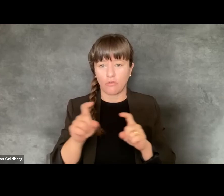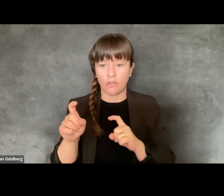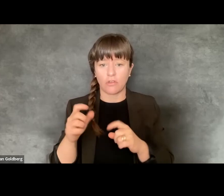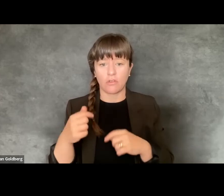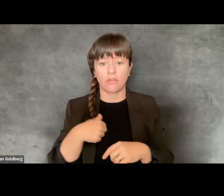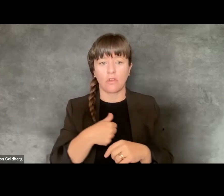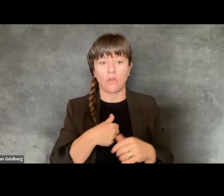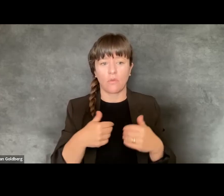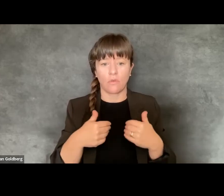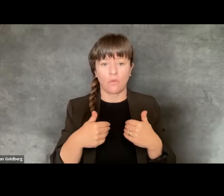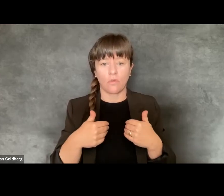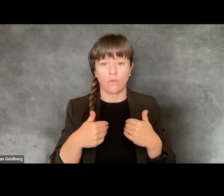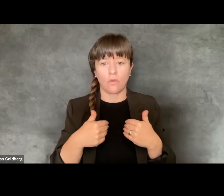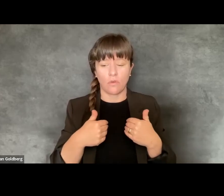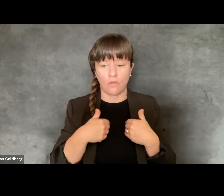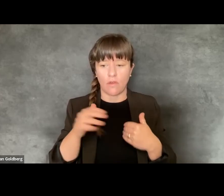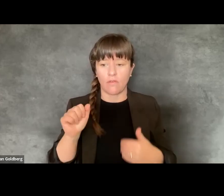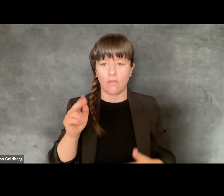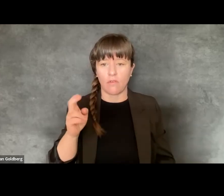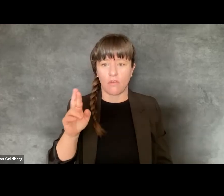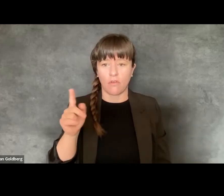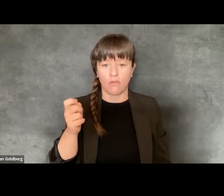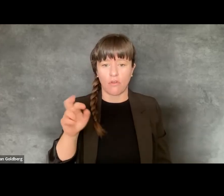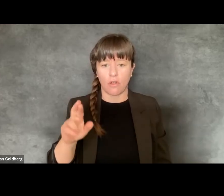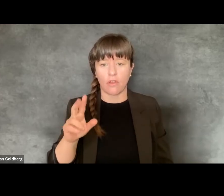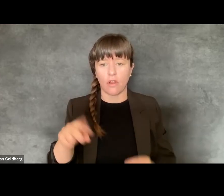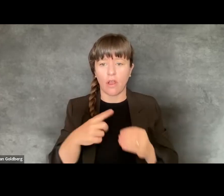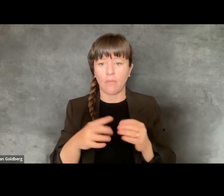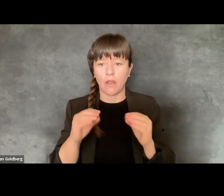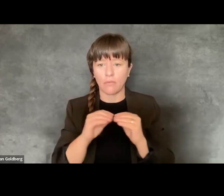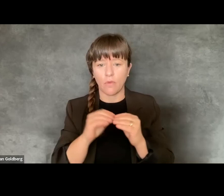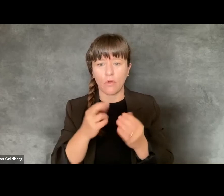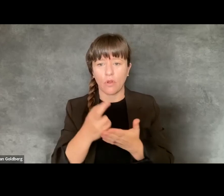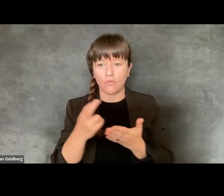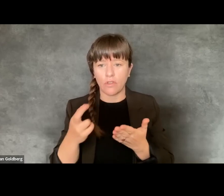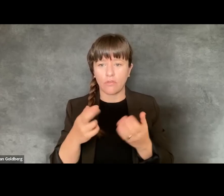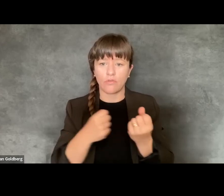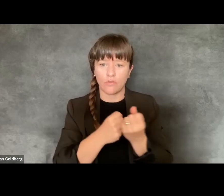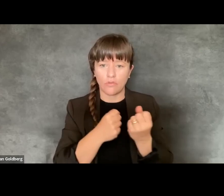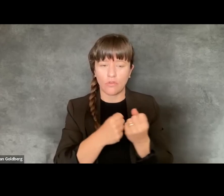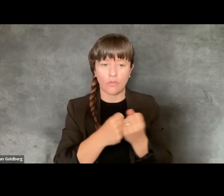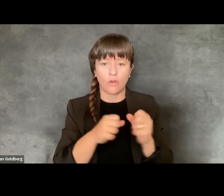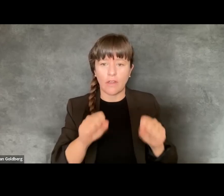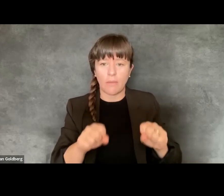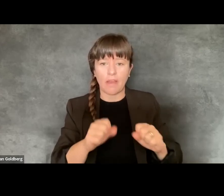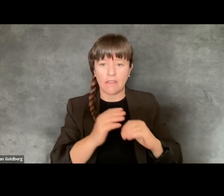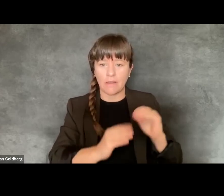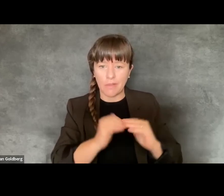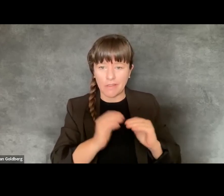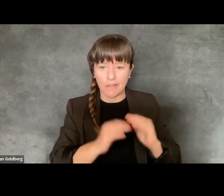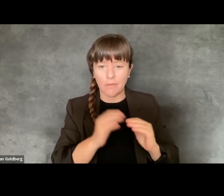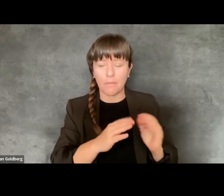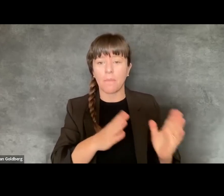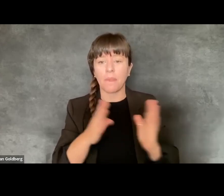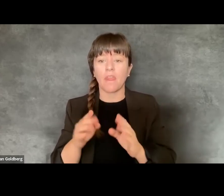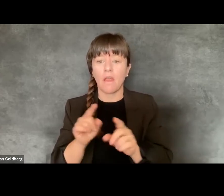had a note from Arthur about additional resources to support capacity building in communities. Also